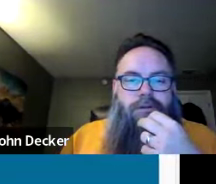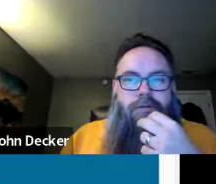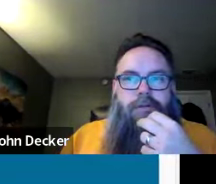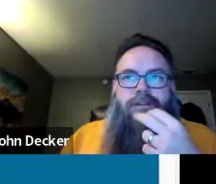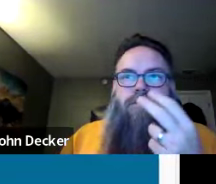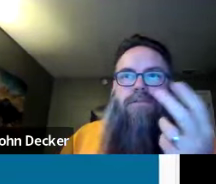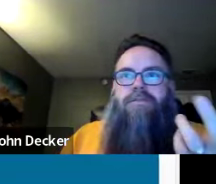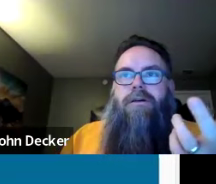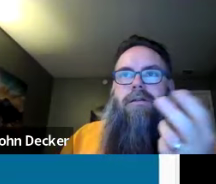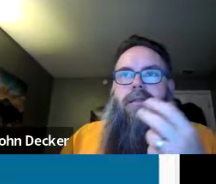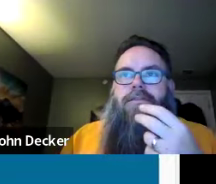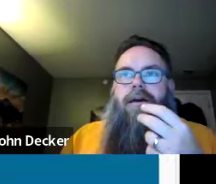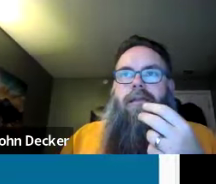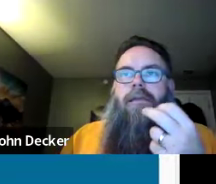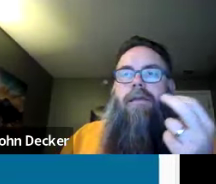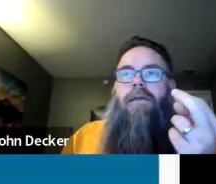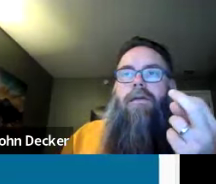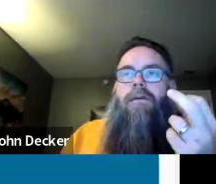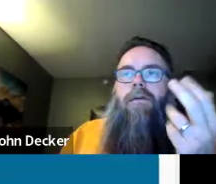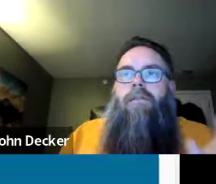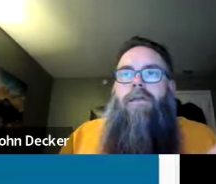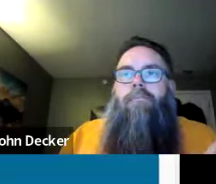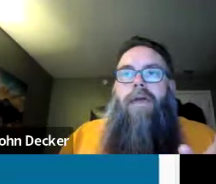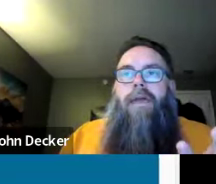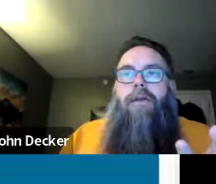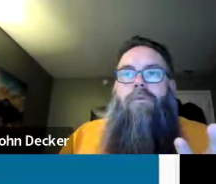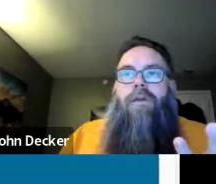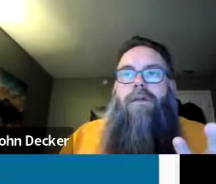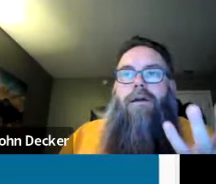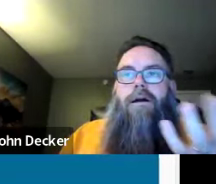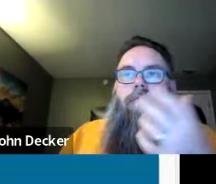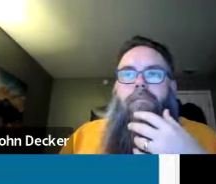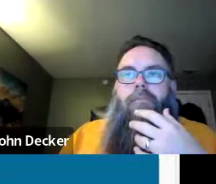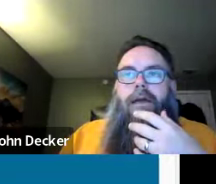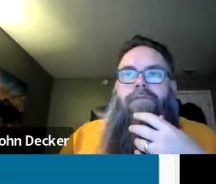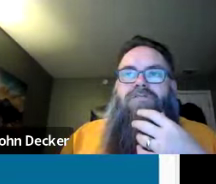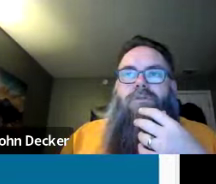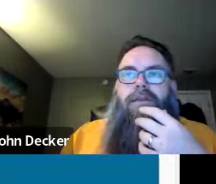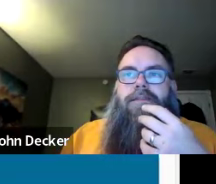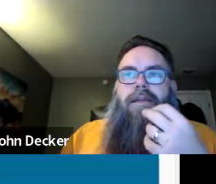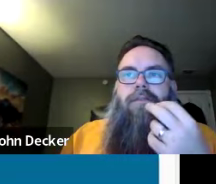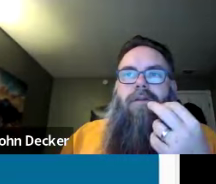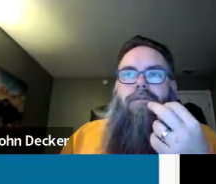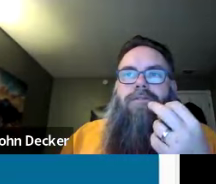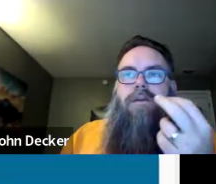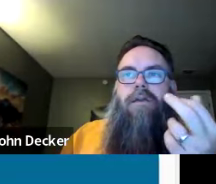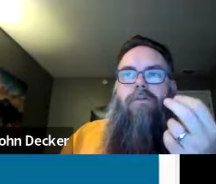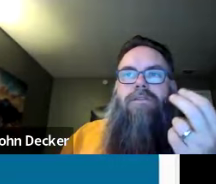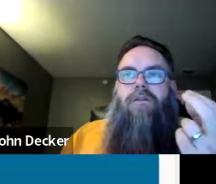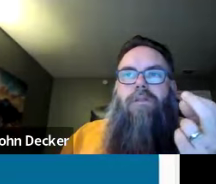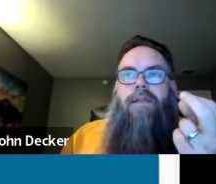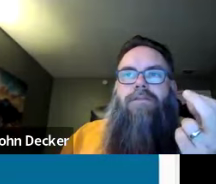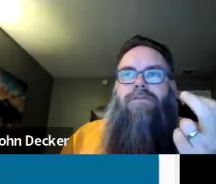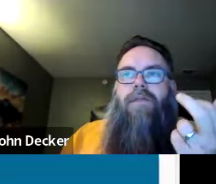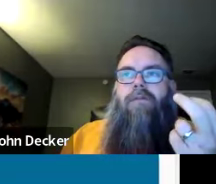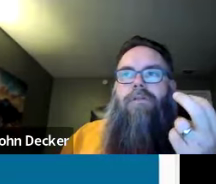revision to the budgets that is done. In May, we have this release, and then there's